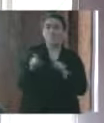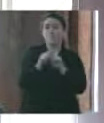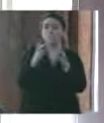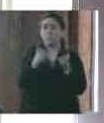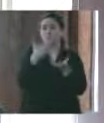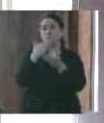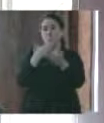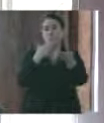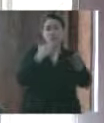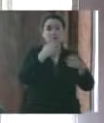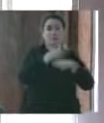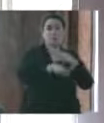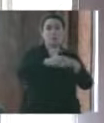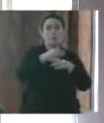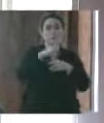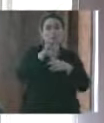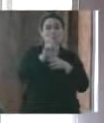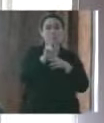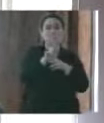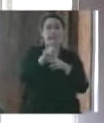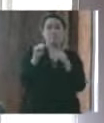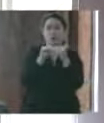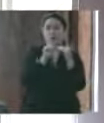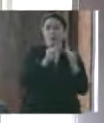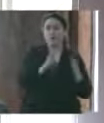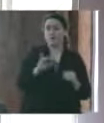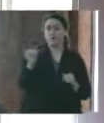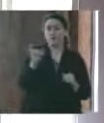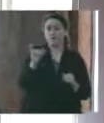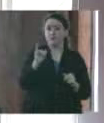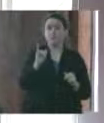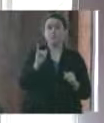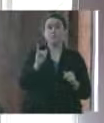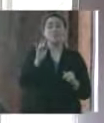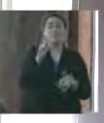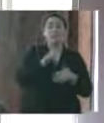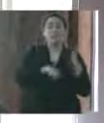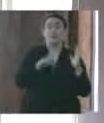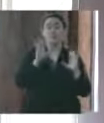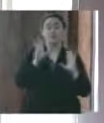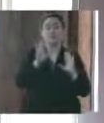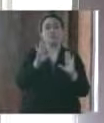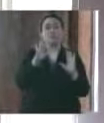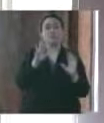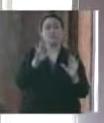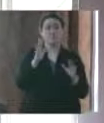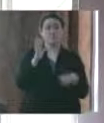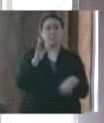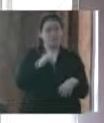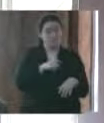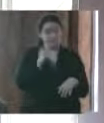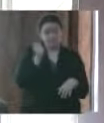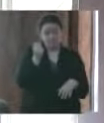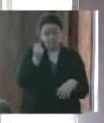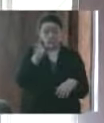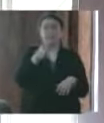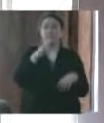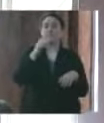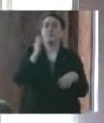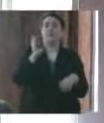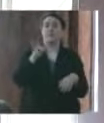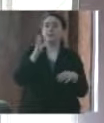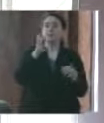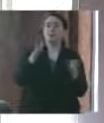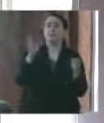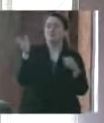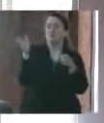been extraordinary is this idea developed at our institution, which covers 185 member states. We're in